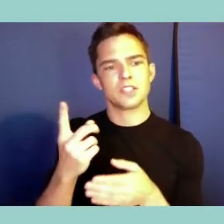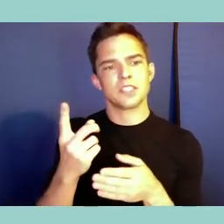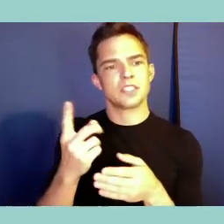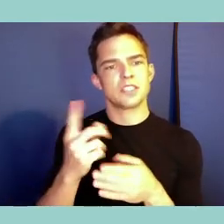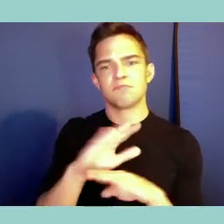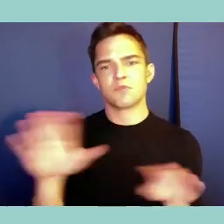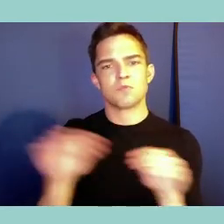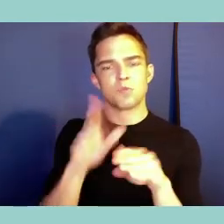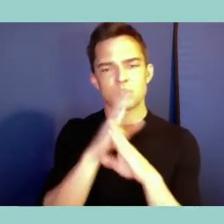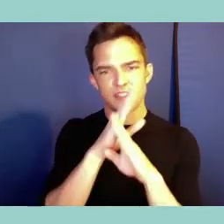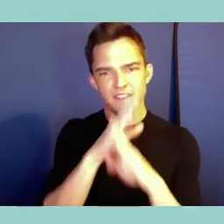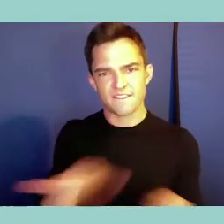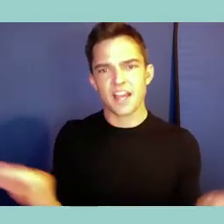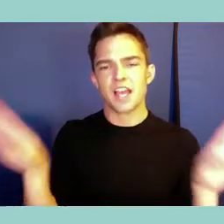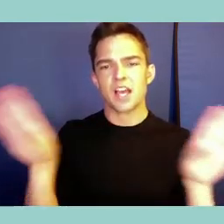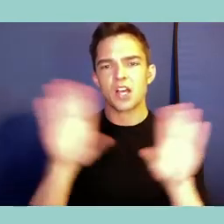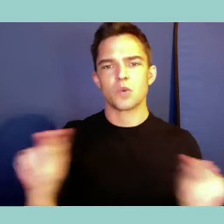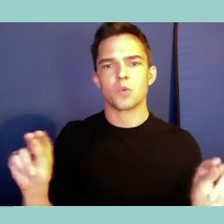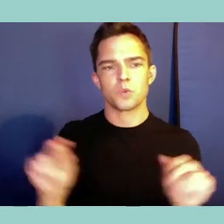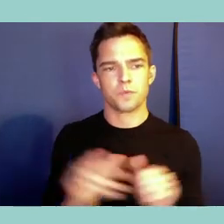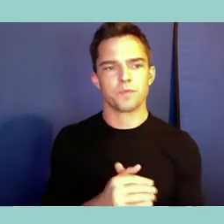Won't be divided.